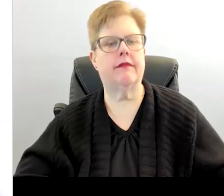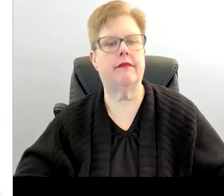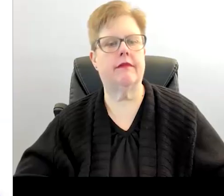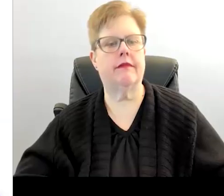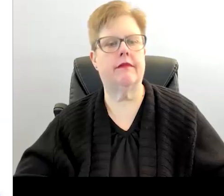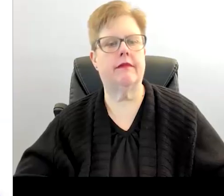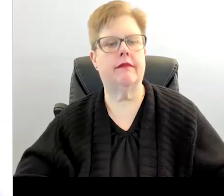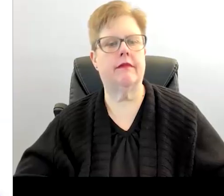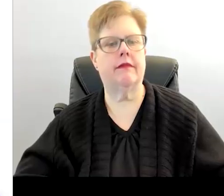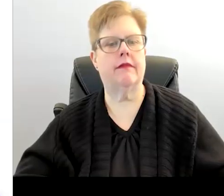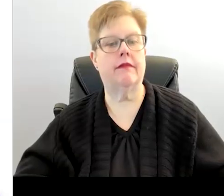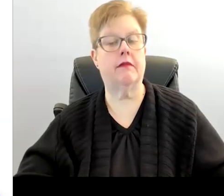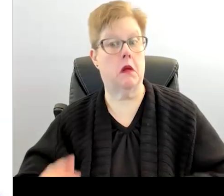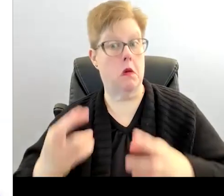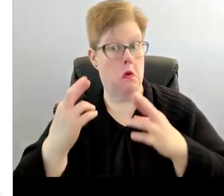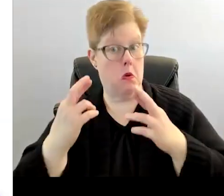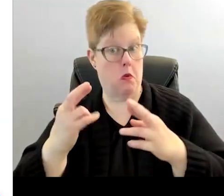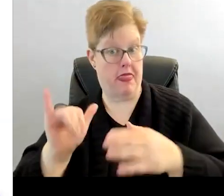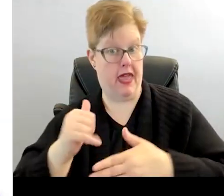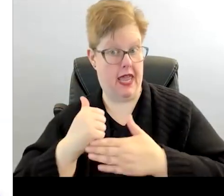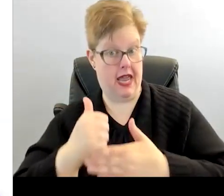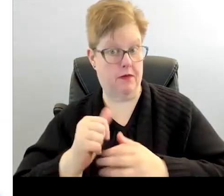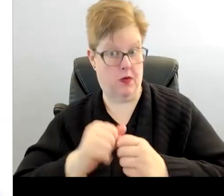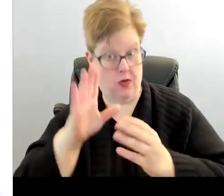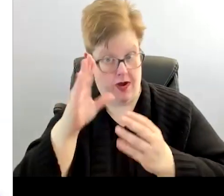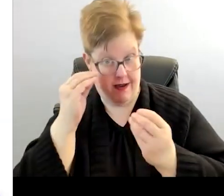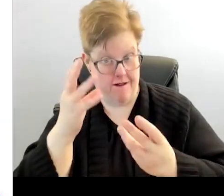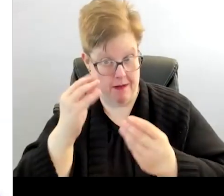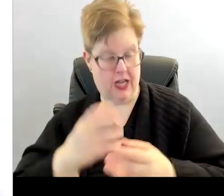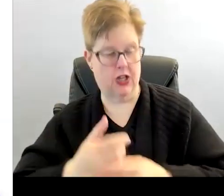hopefully that helps with that information.